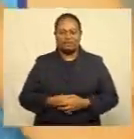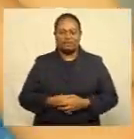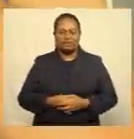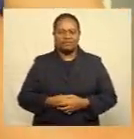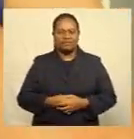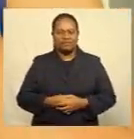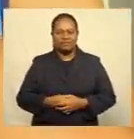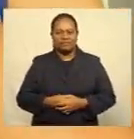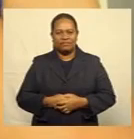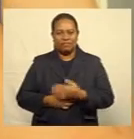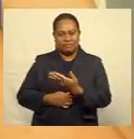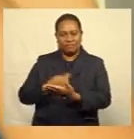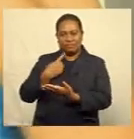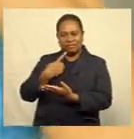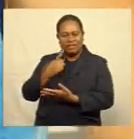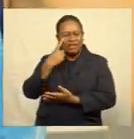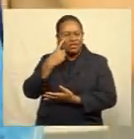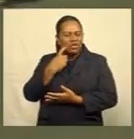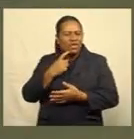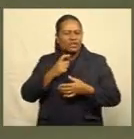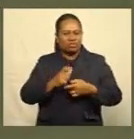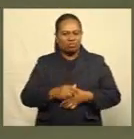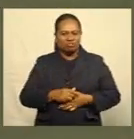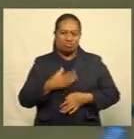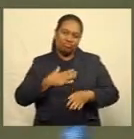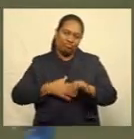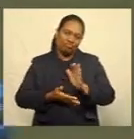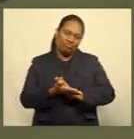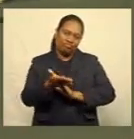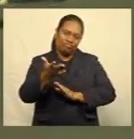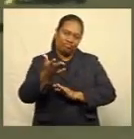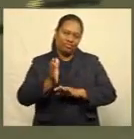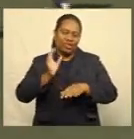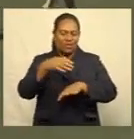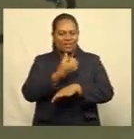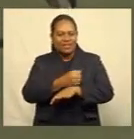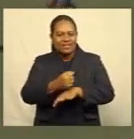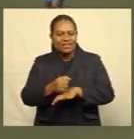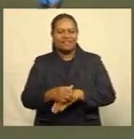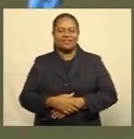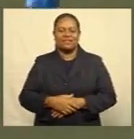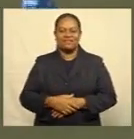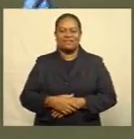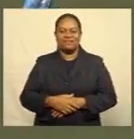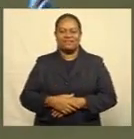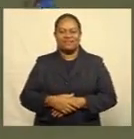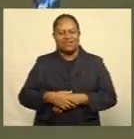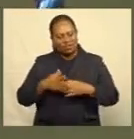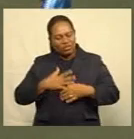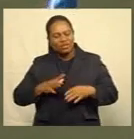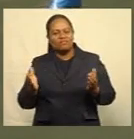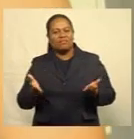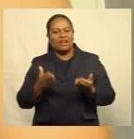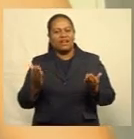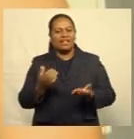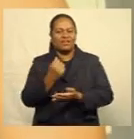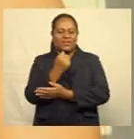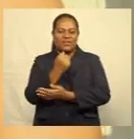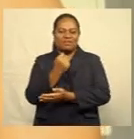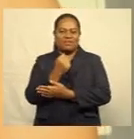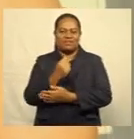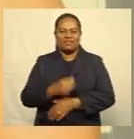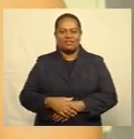I'm trying to look for places overseas to try and go with school and rugby, try and